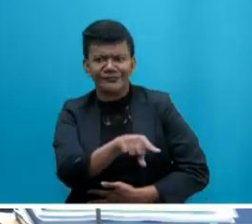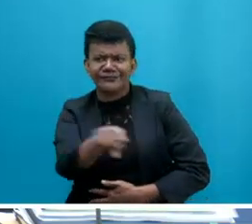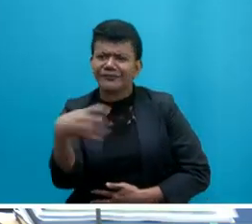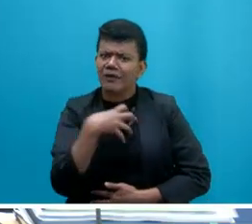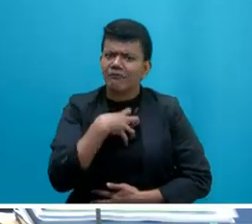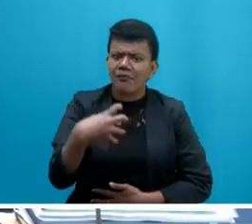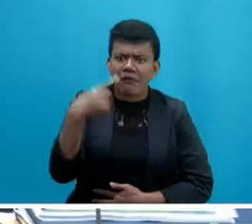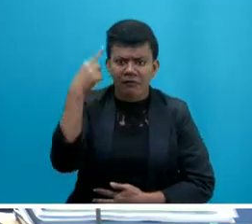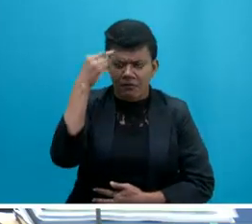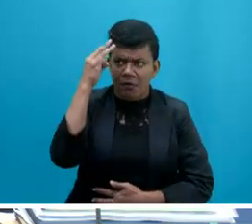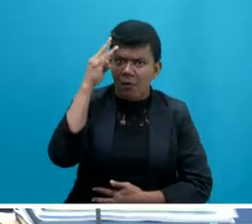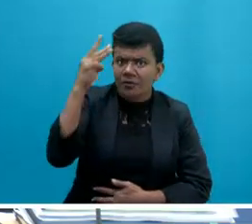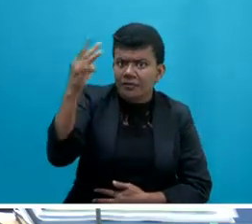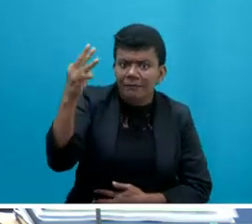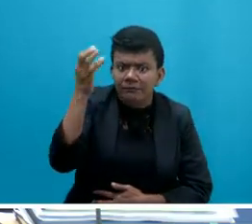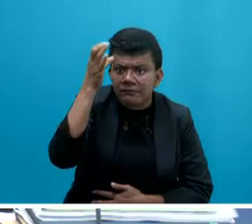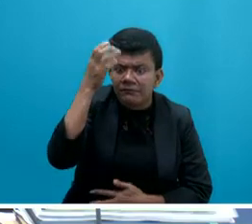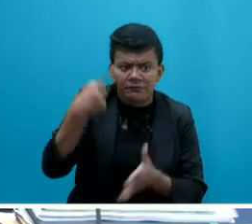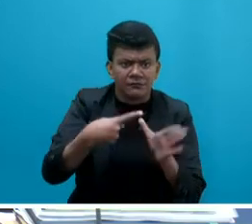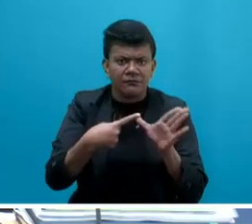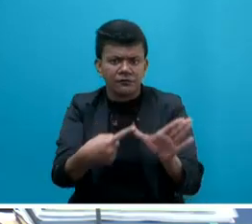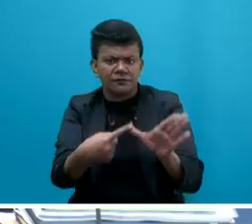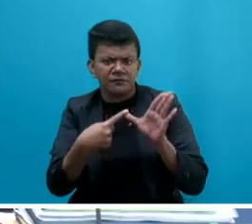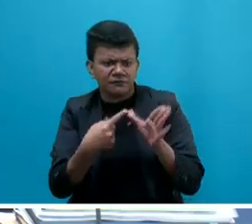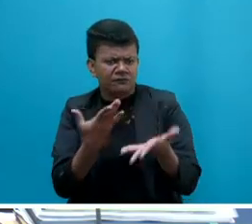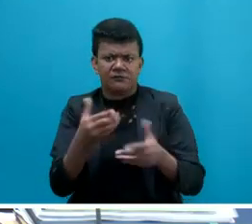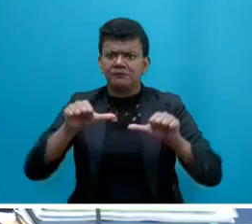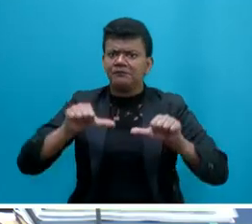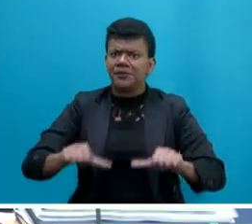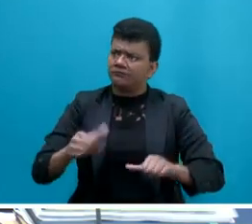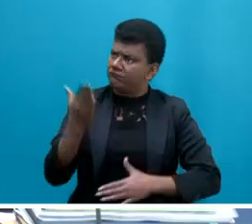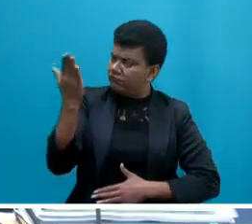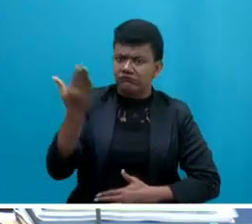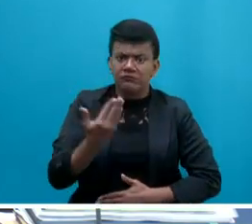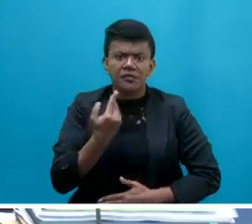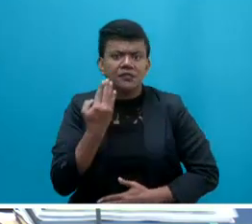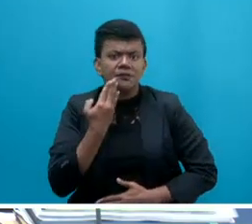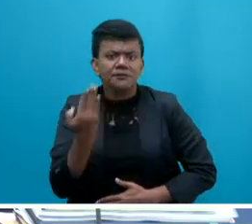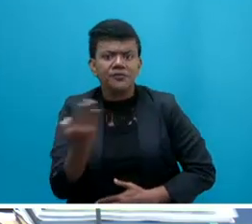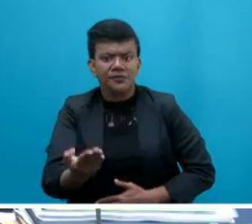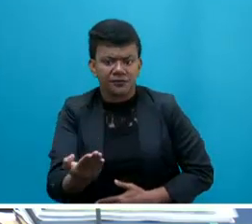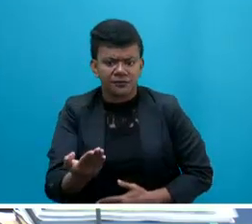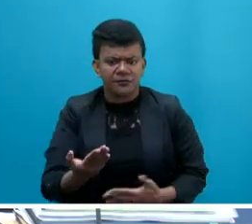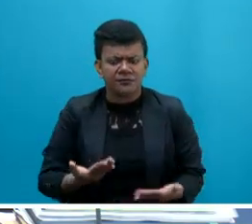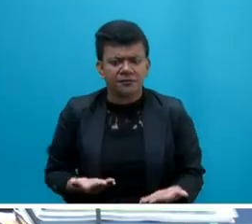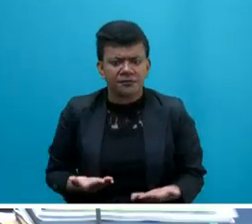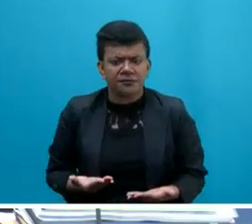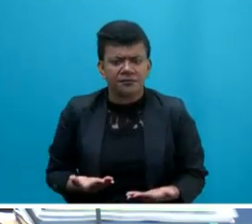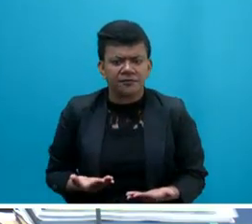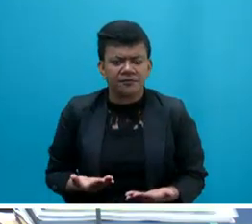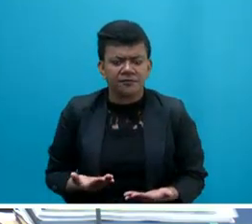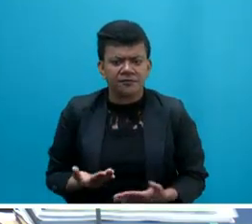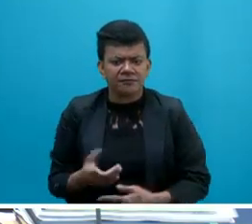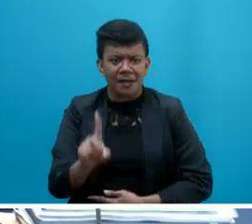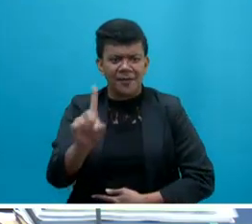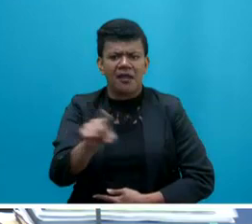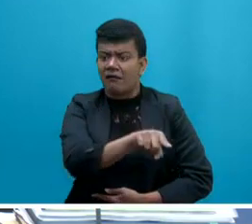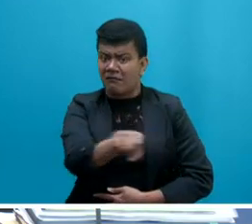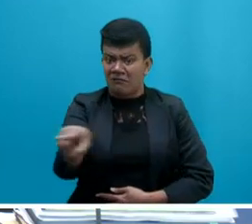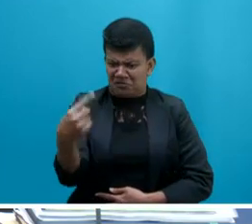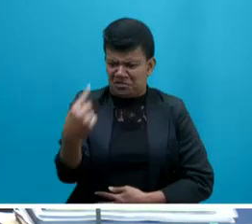their responses to His Excellency's speech. They can run government on their trump cards of